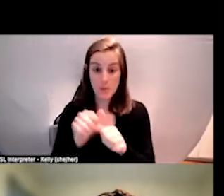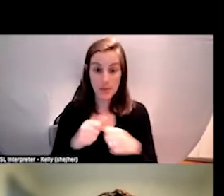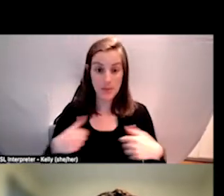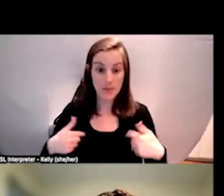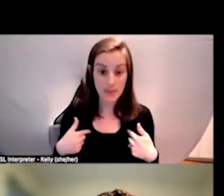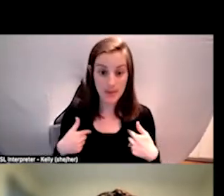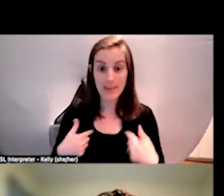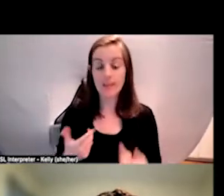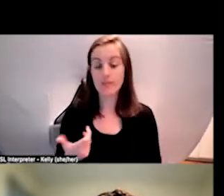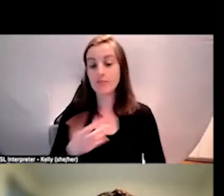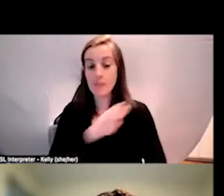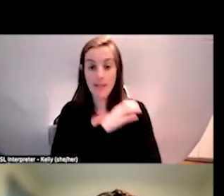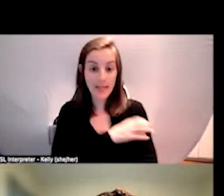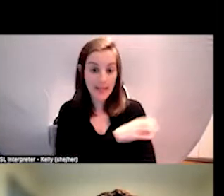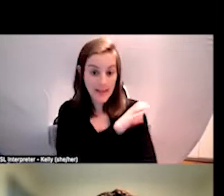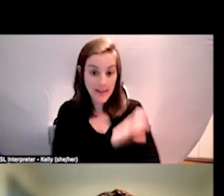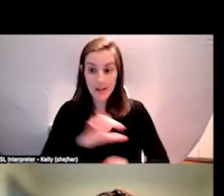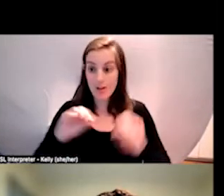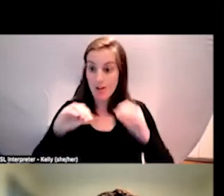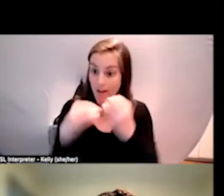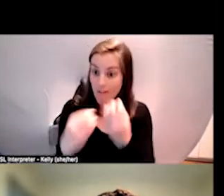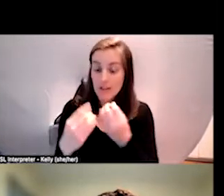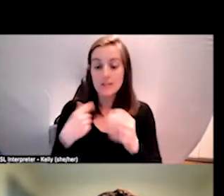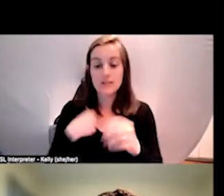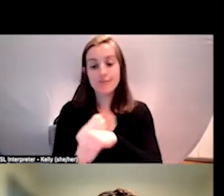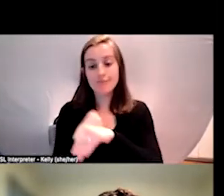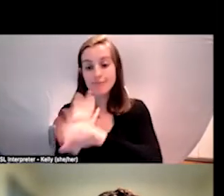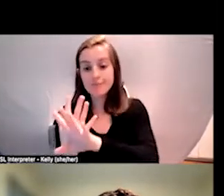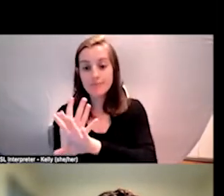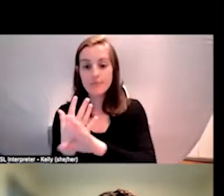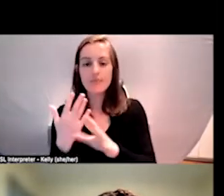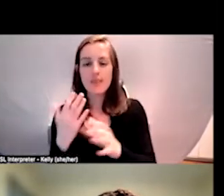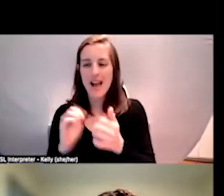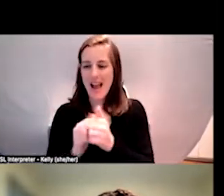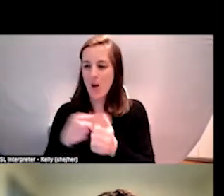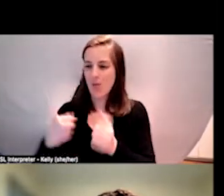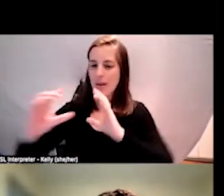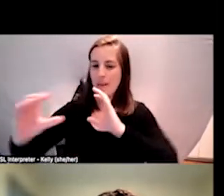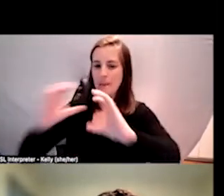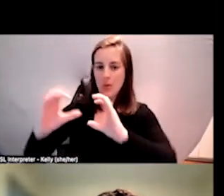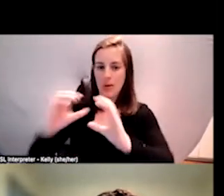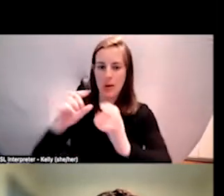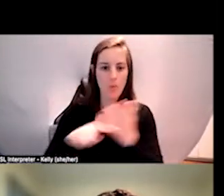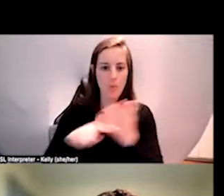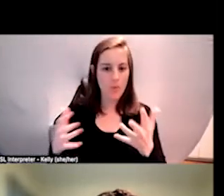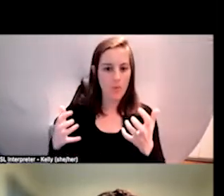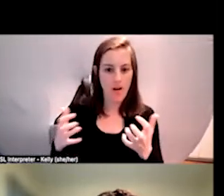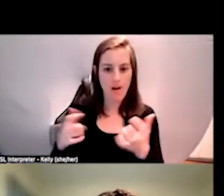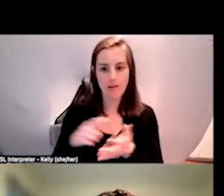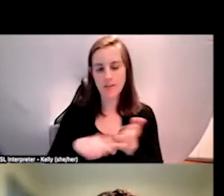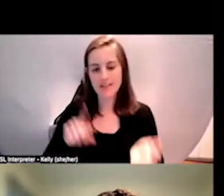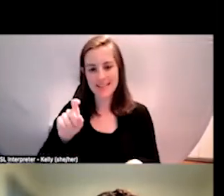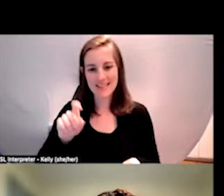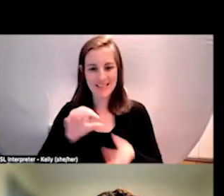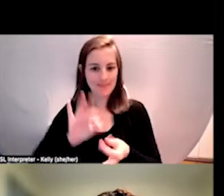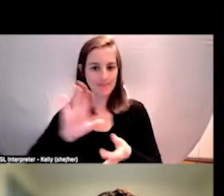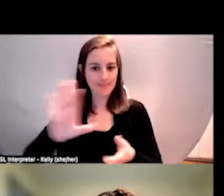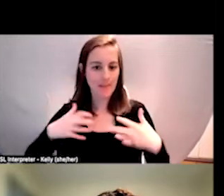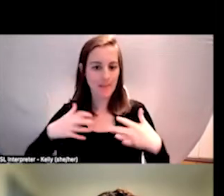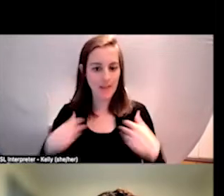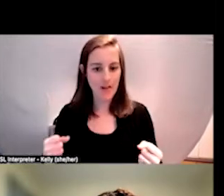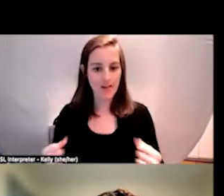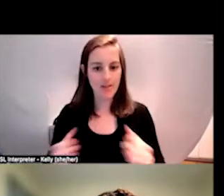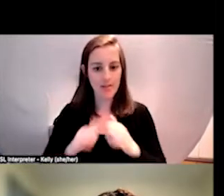virtual space around what they want and what they need around their health and how I can support